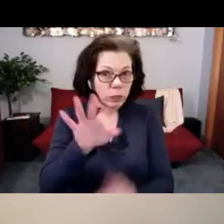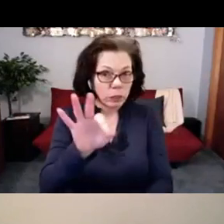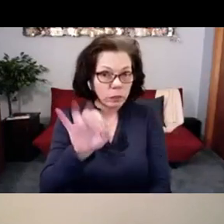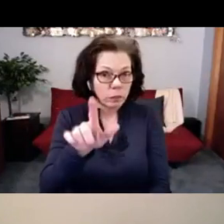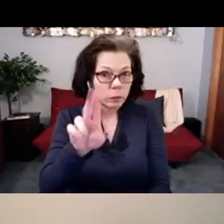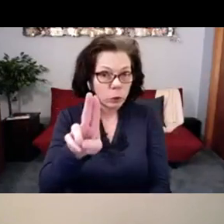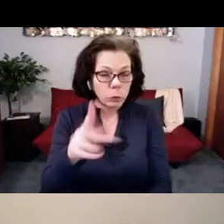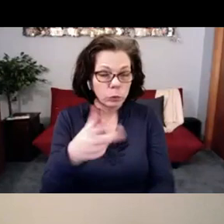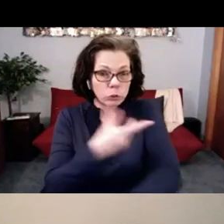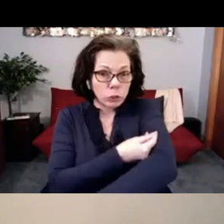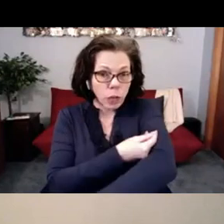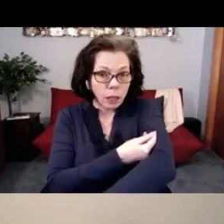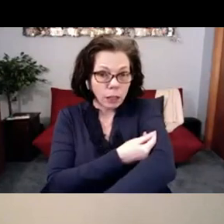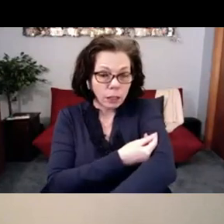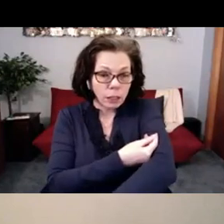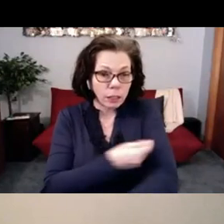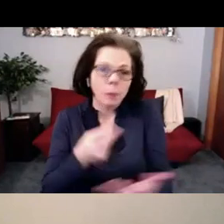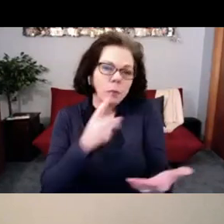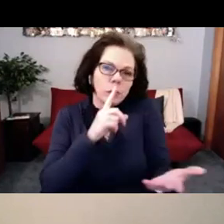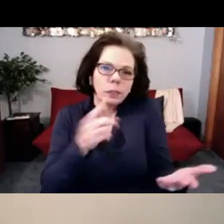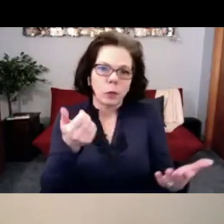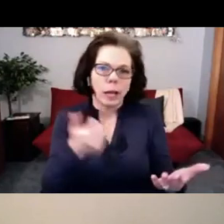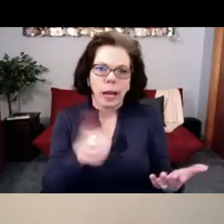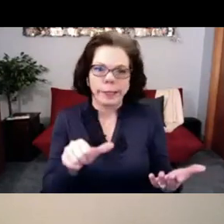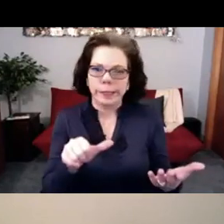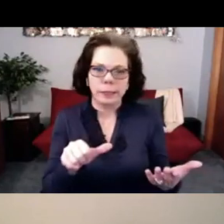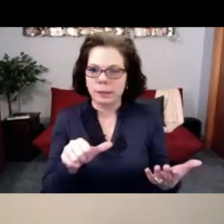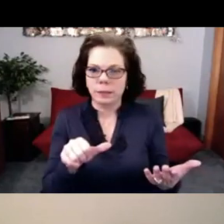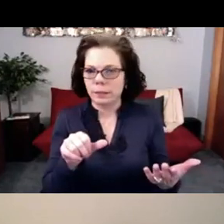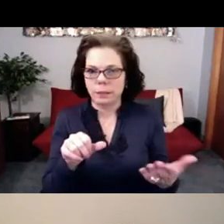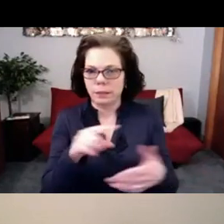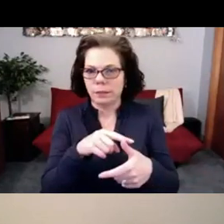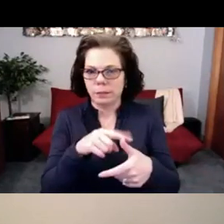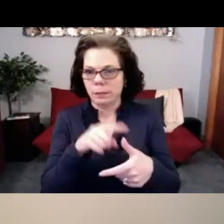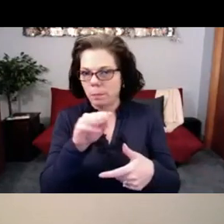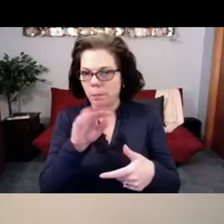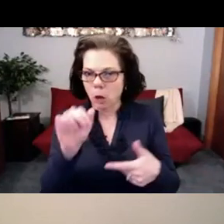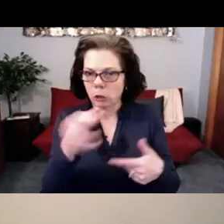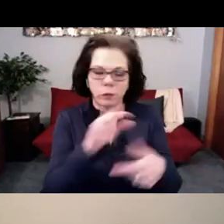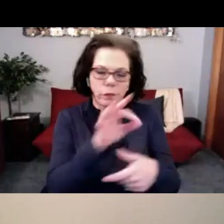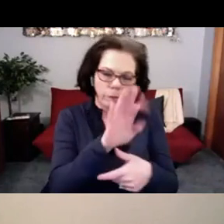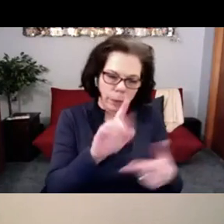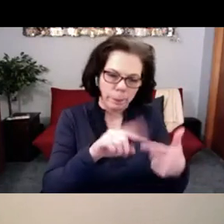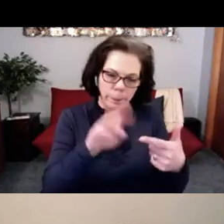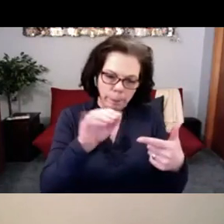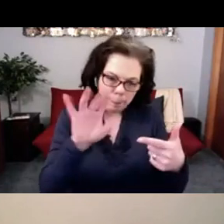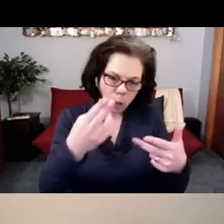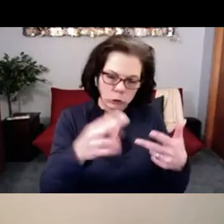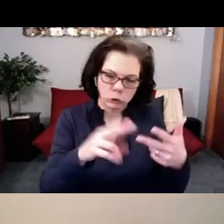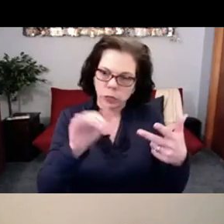make that applicable to any of the dates for return. So do you need a flu shot in order to come back to